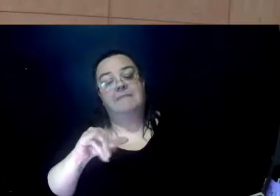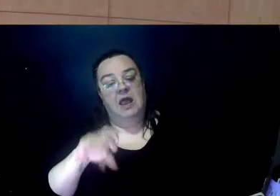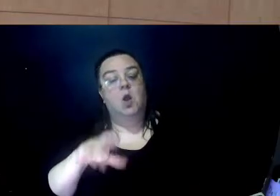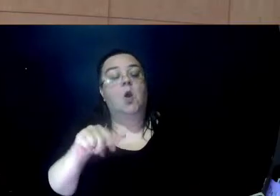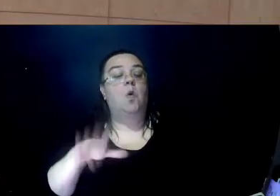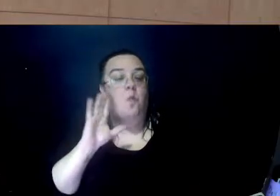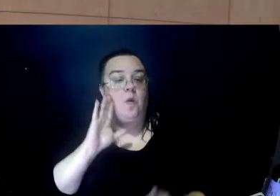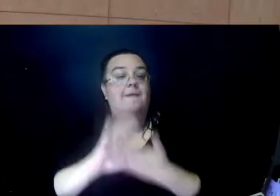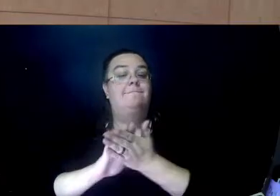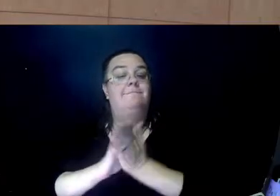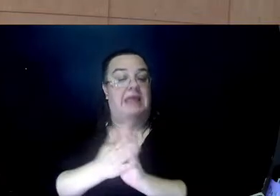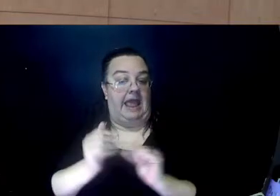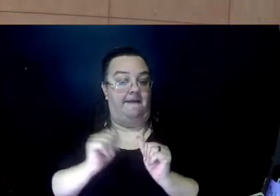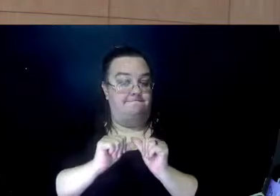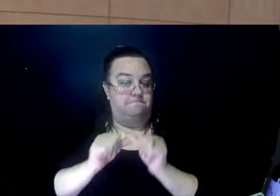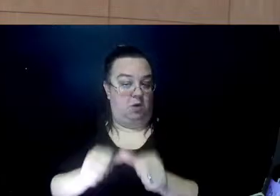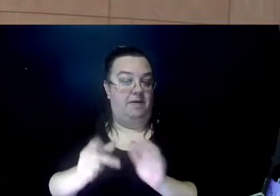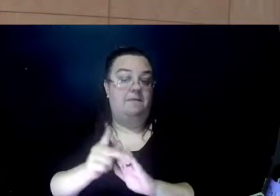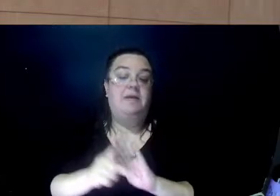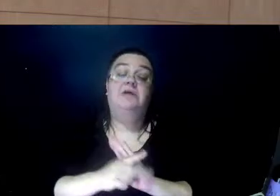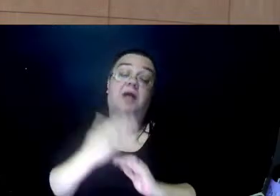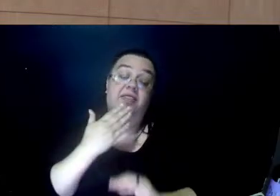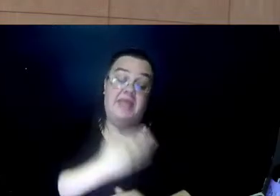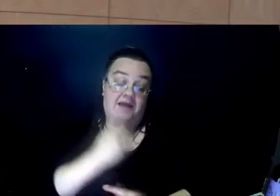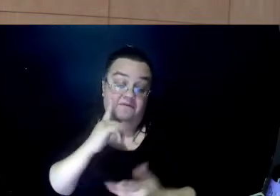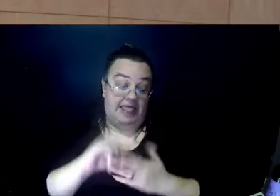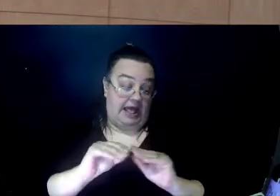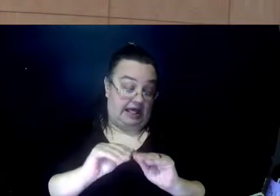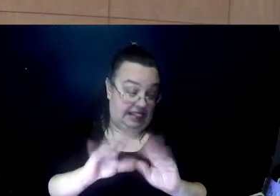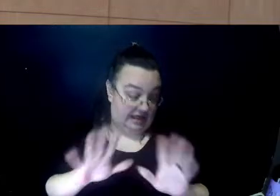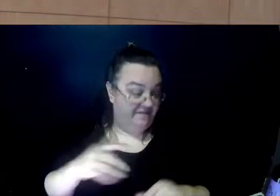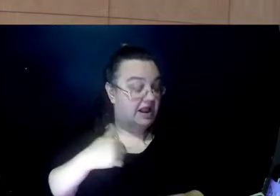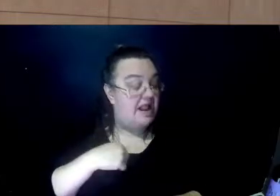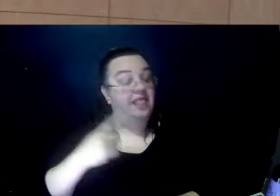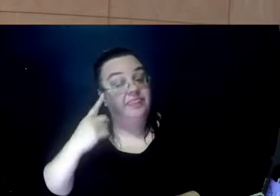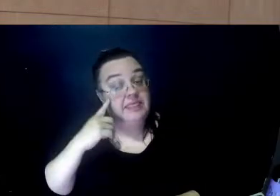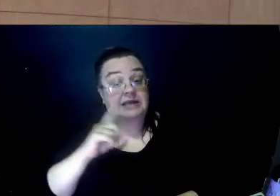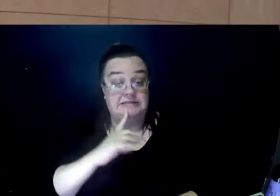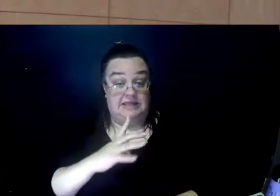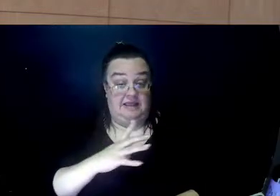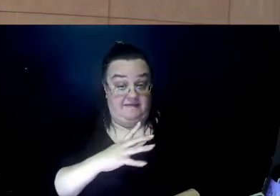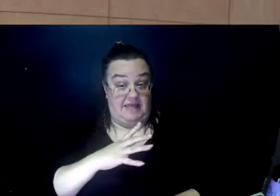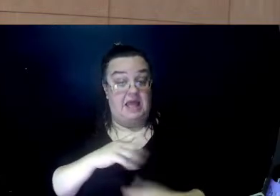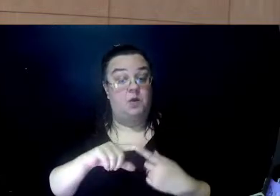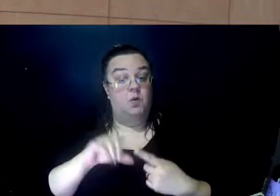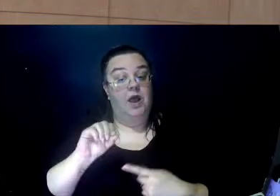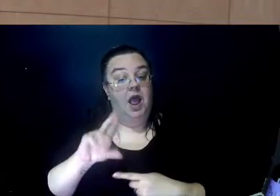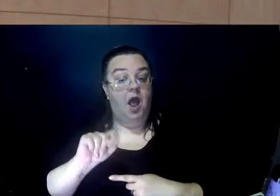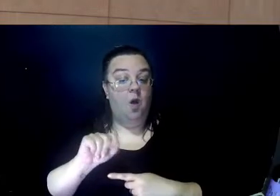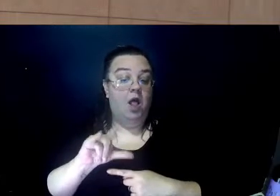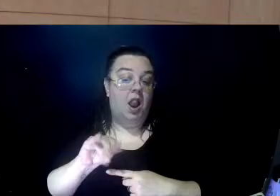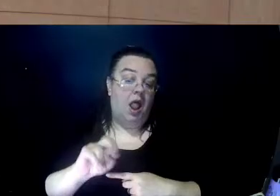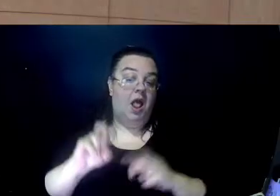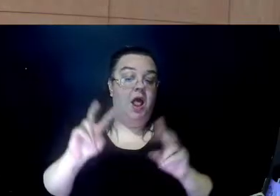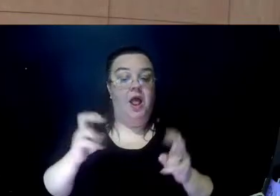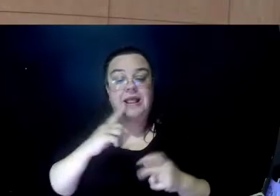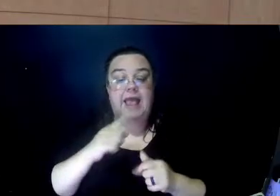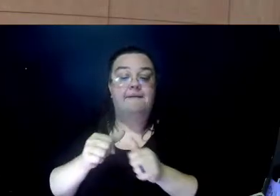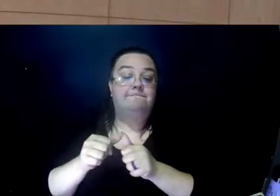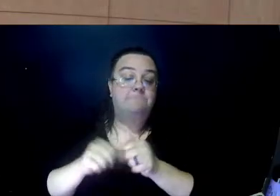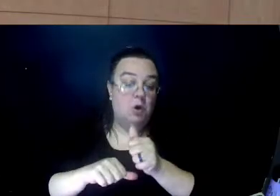permanent policy. Thank you for the clarification. I think it's fine to outline, let's say, a per-event